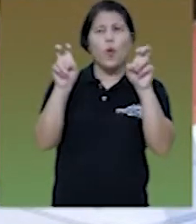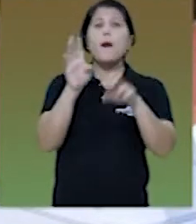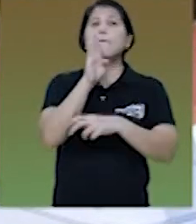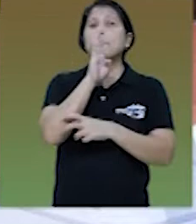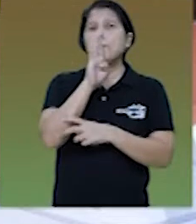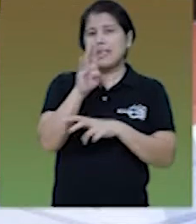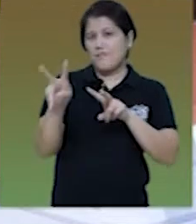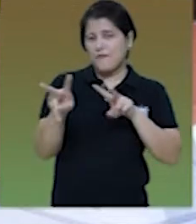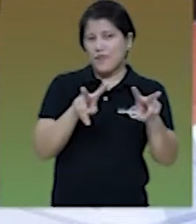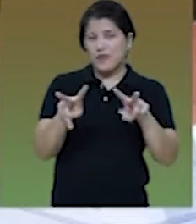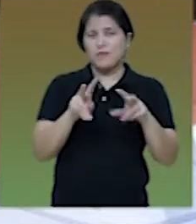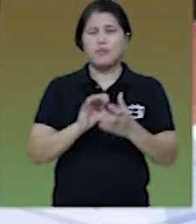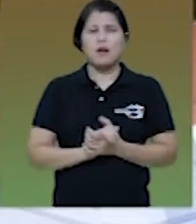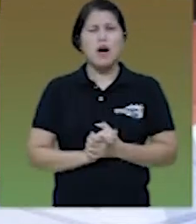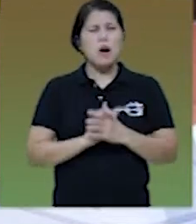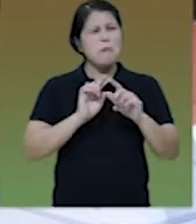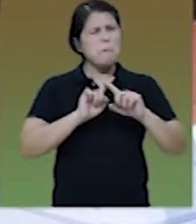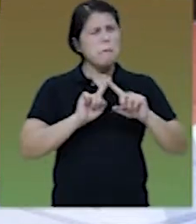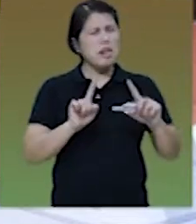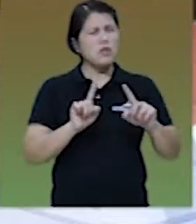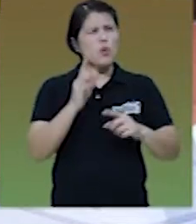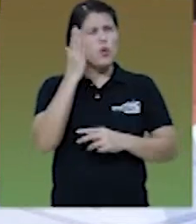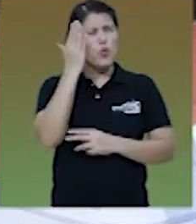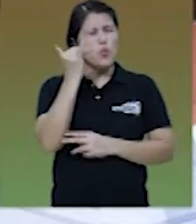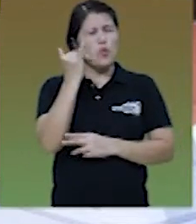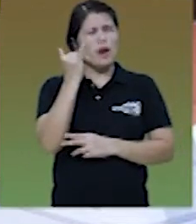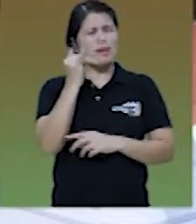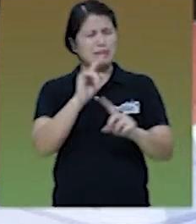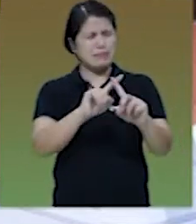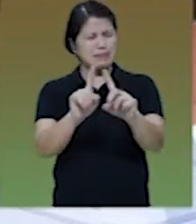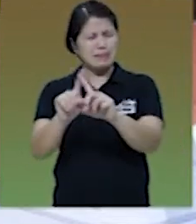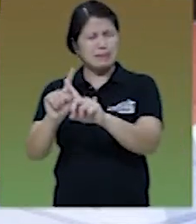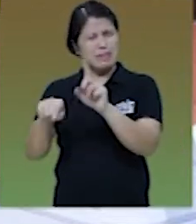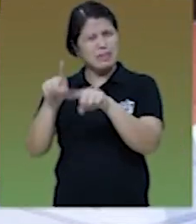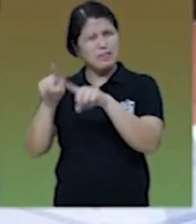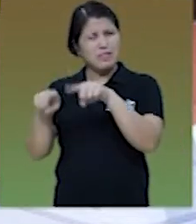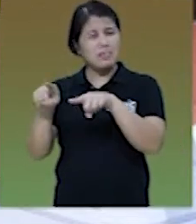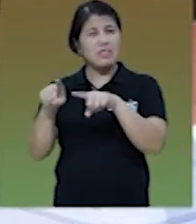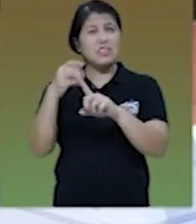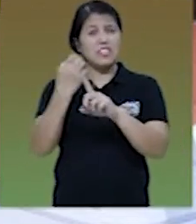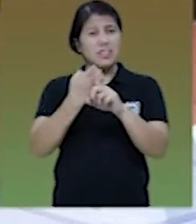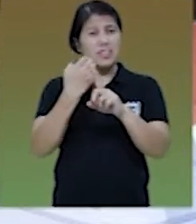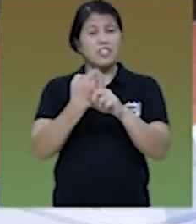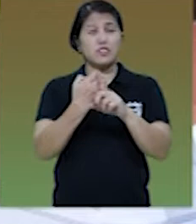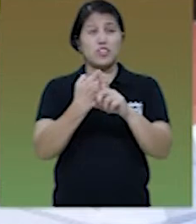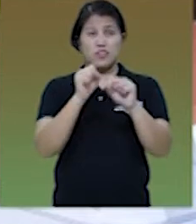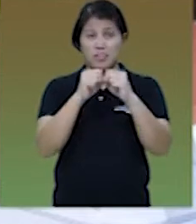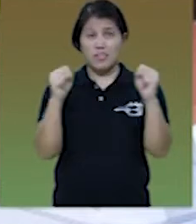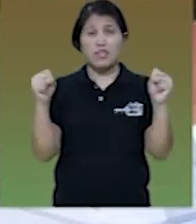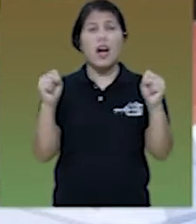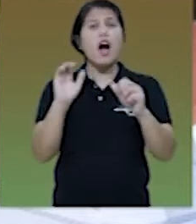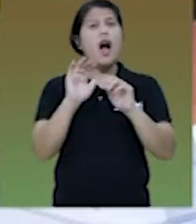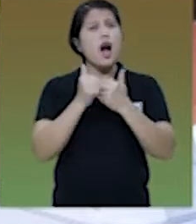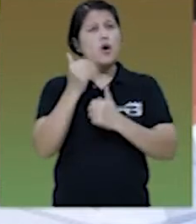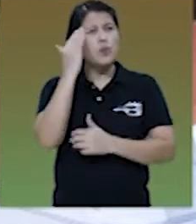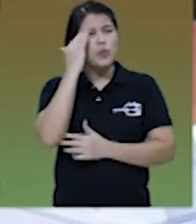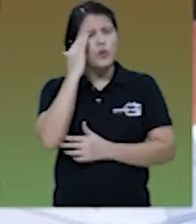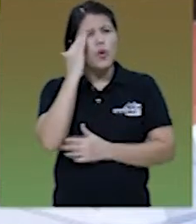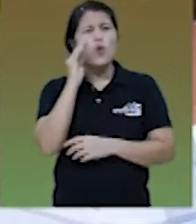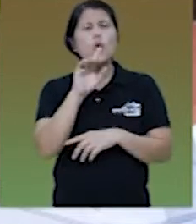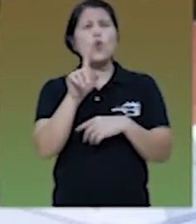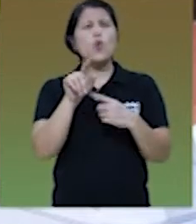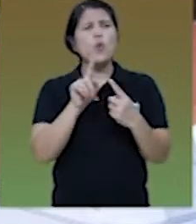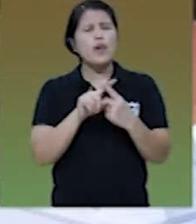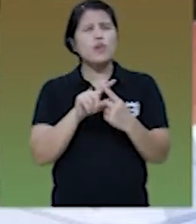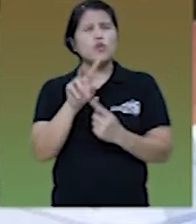be verbs. But why do they vary in each sentence? How will you know when to